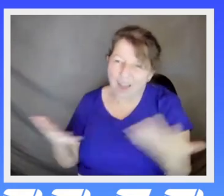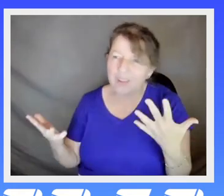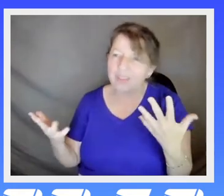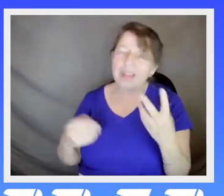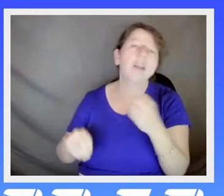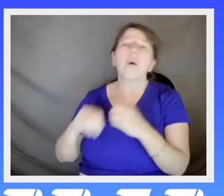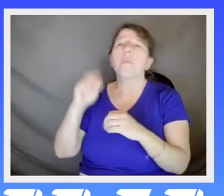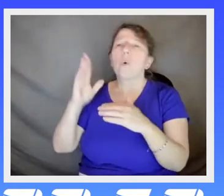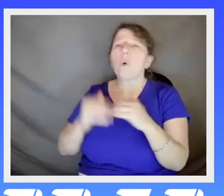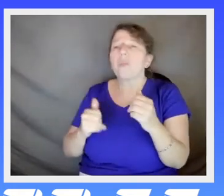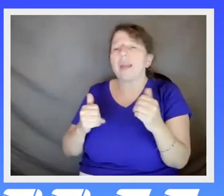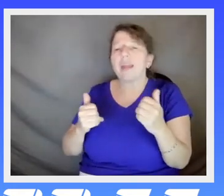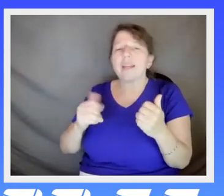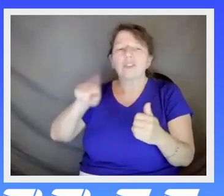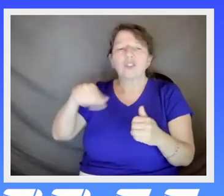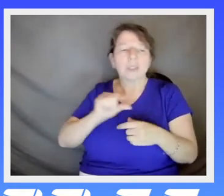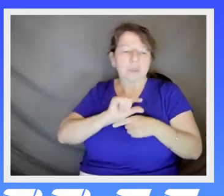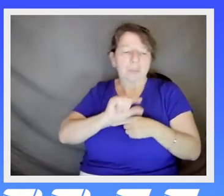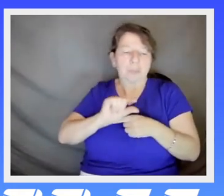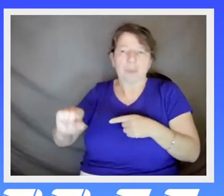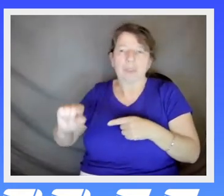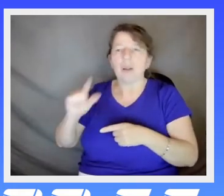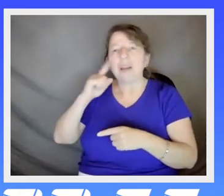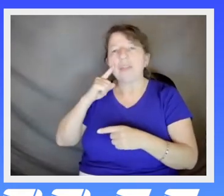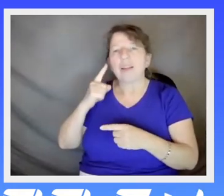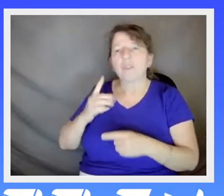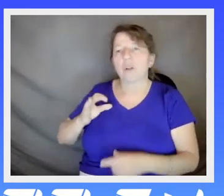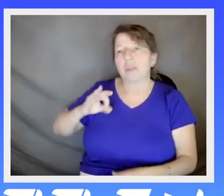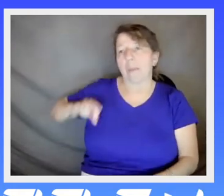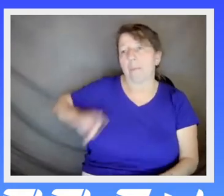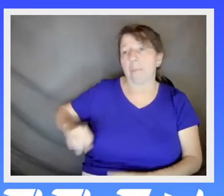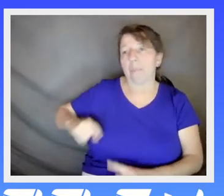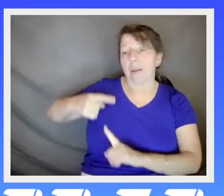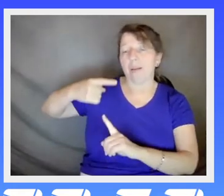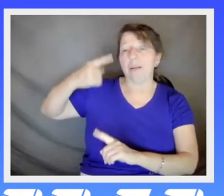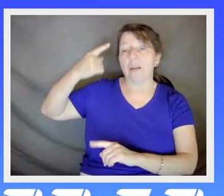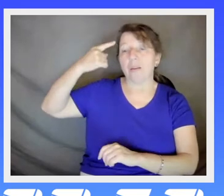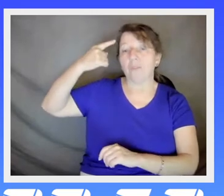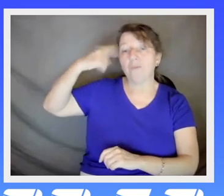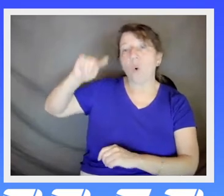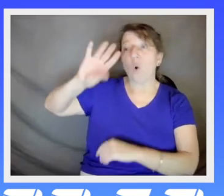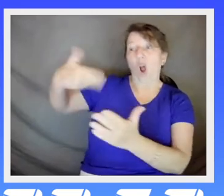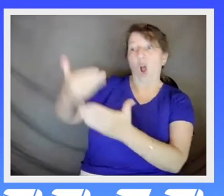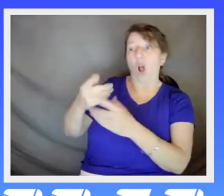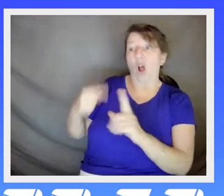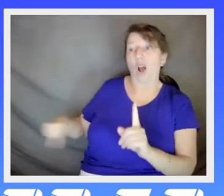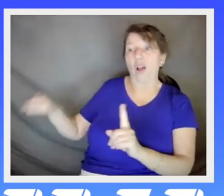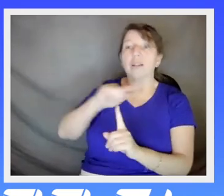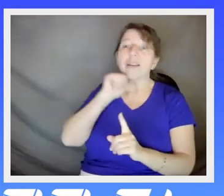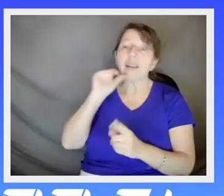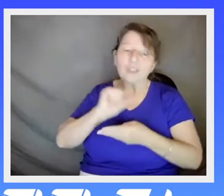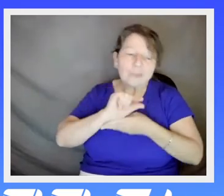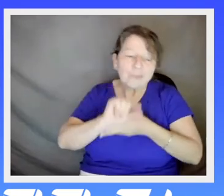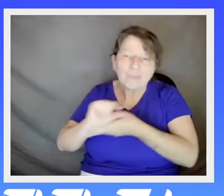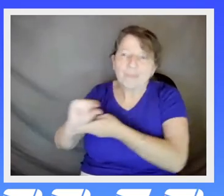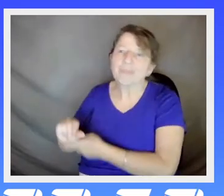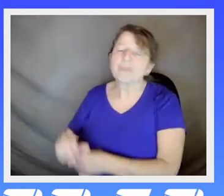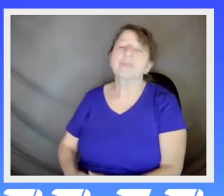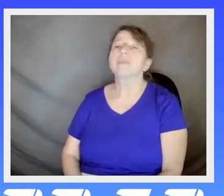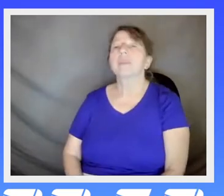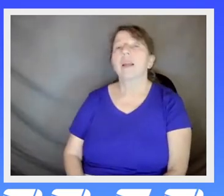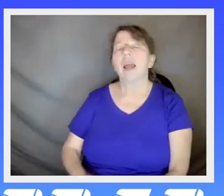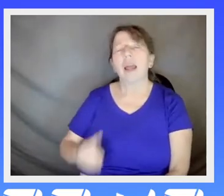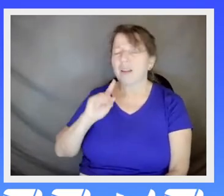can make the most of those dollars. Of course, I echo the calls from Chief on ensuring